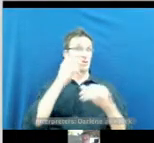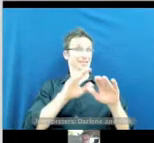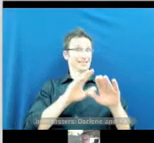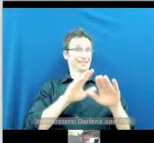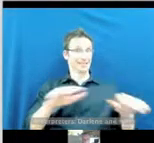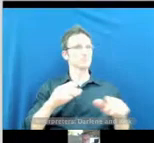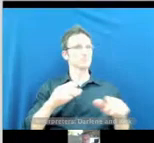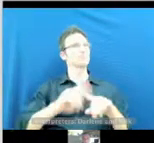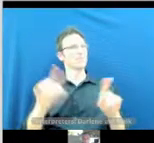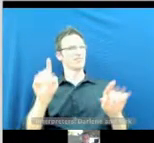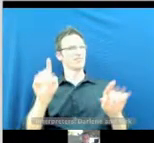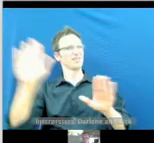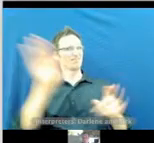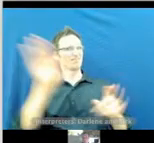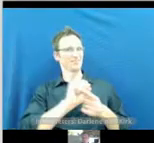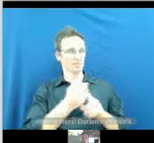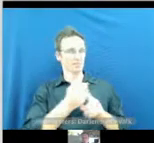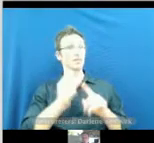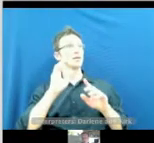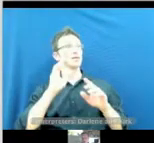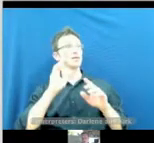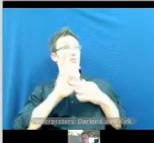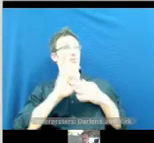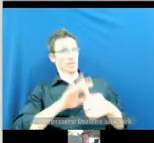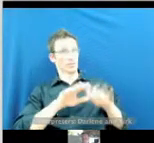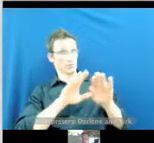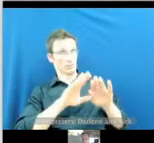children, absolutely, I would be